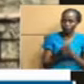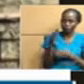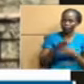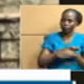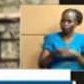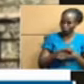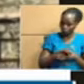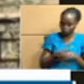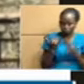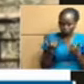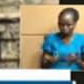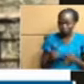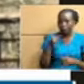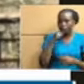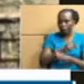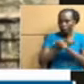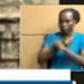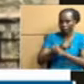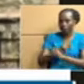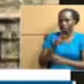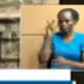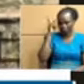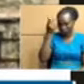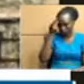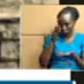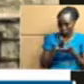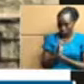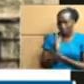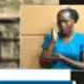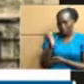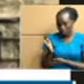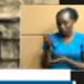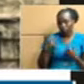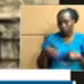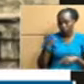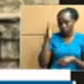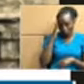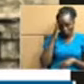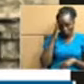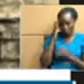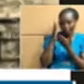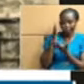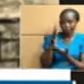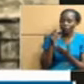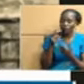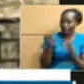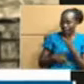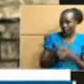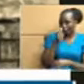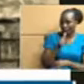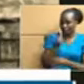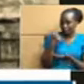protection policy is in existence, and we know about it as the private sector.